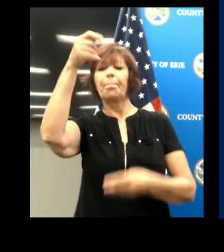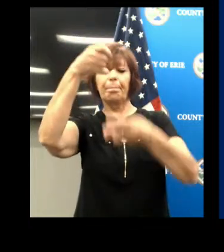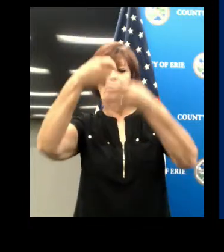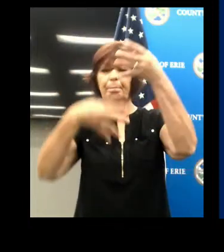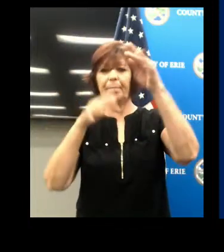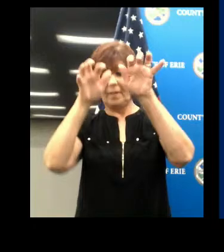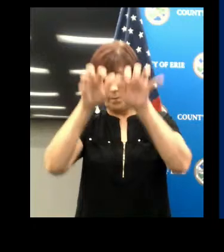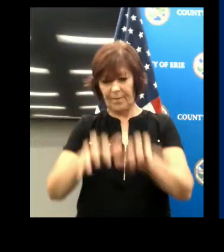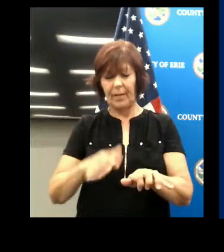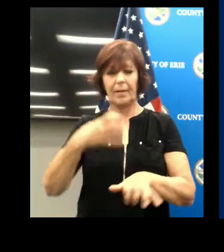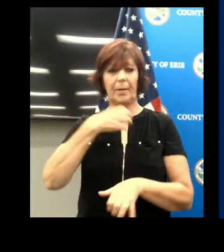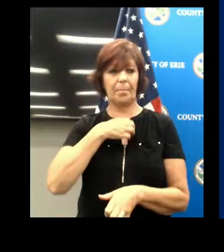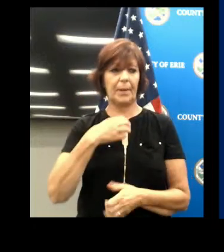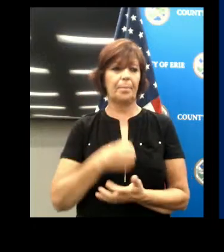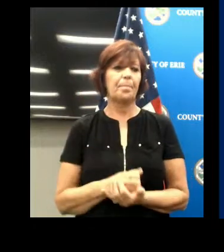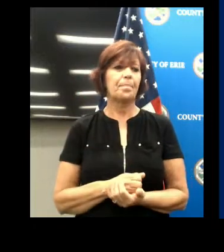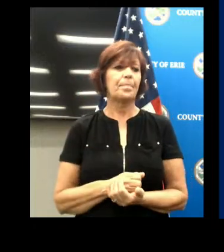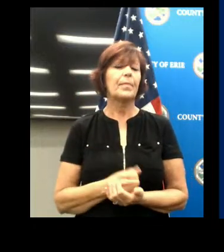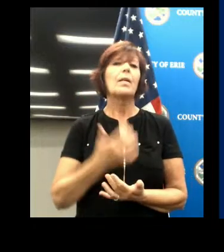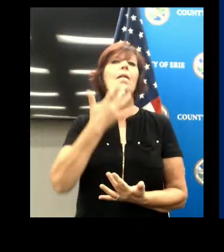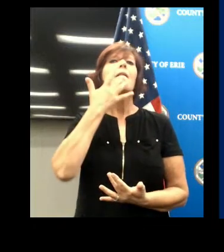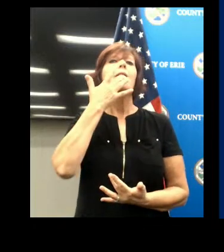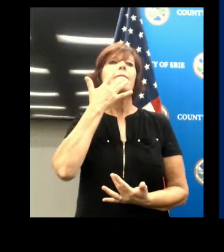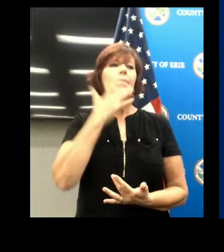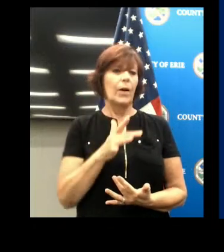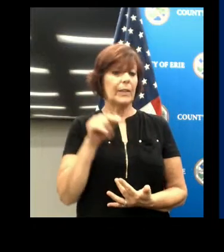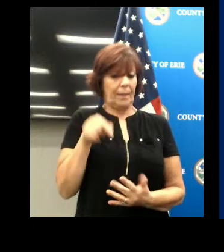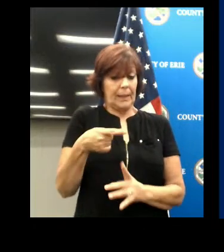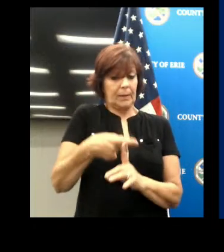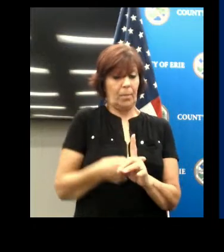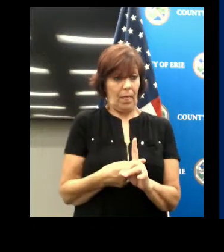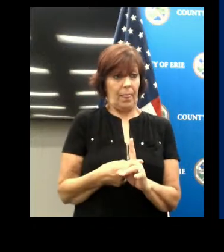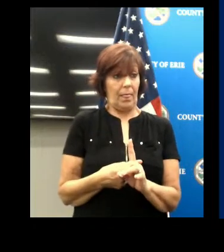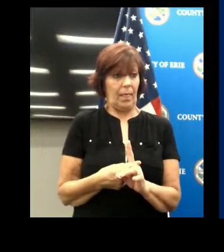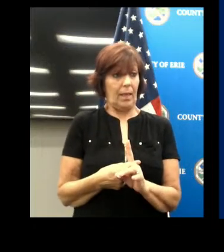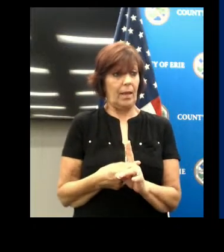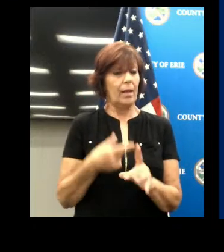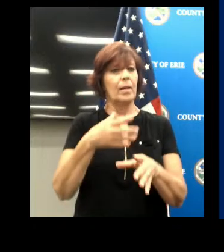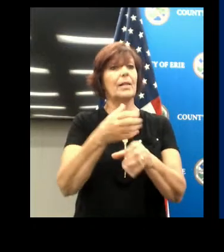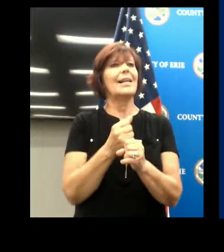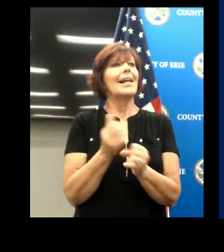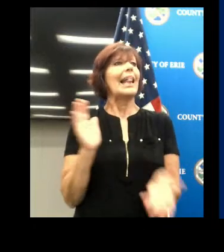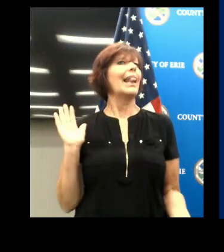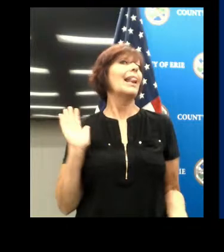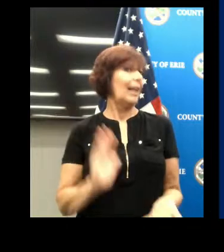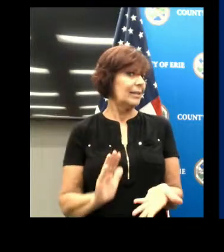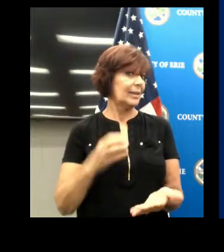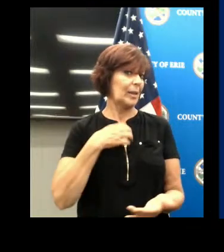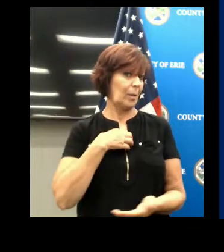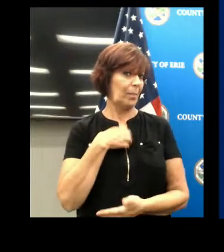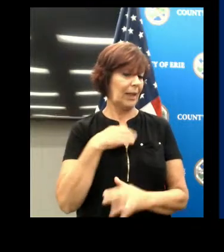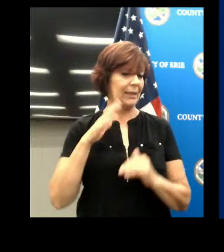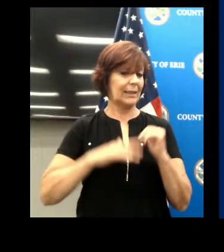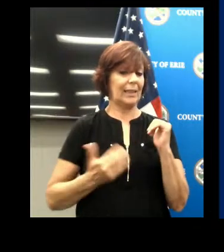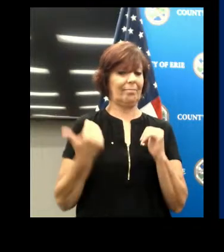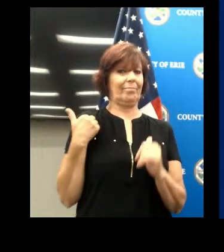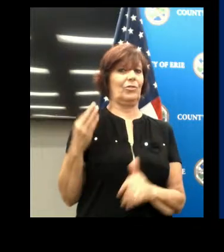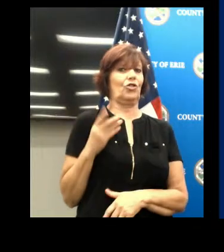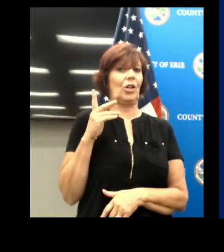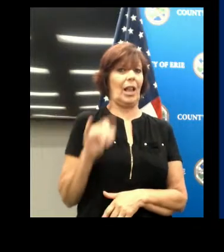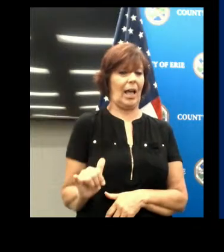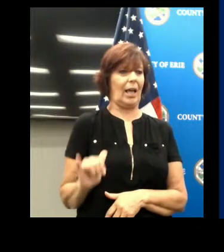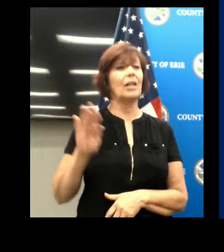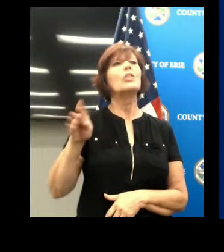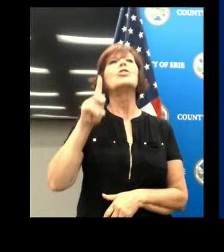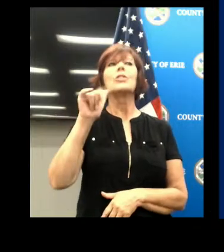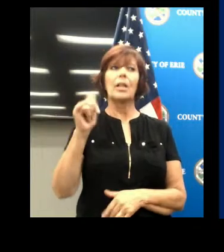on and file that complaint. So fortunately, this month we've actually been receiving fewer complaints than we did in July. So in